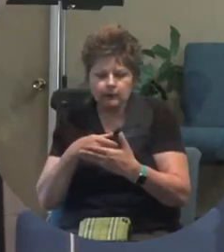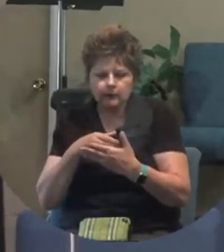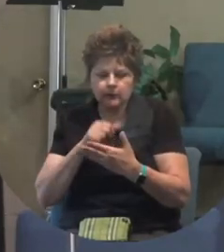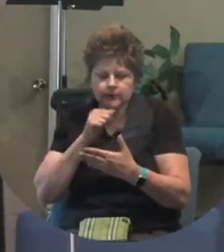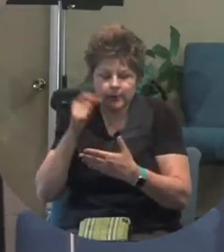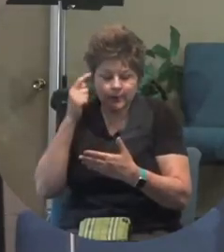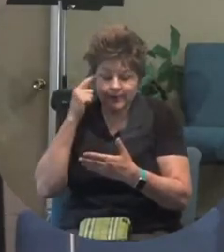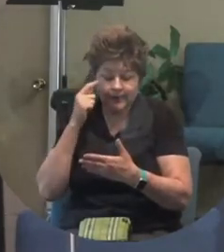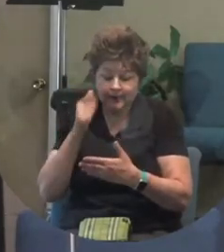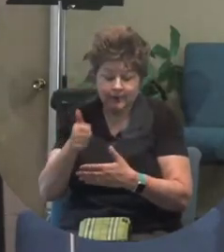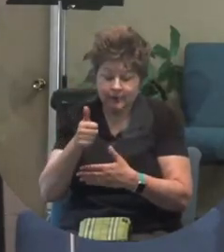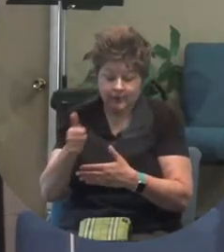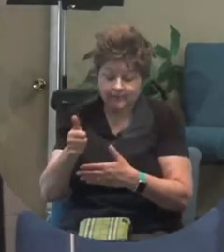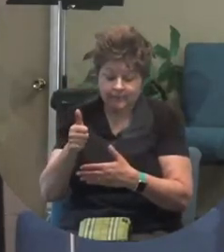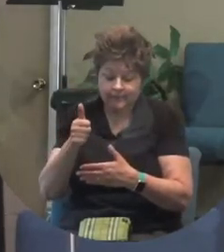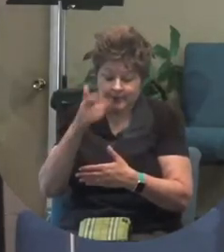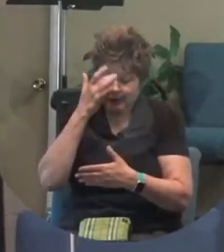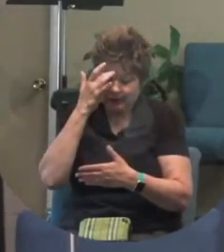you're smart.